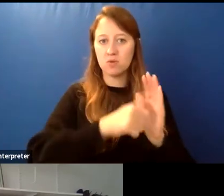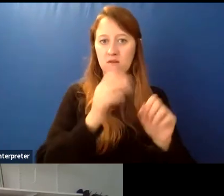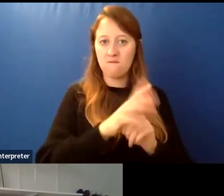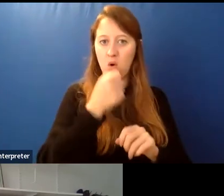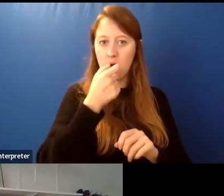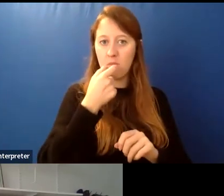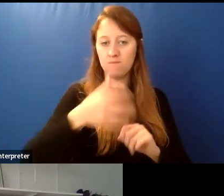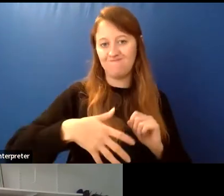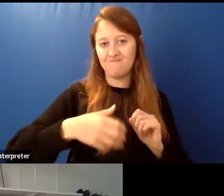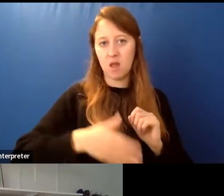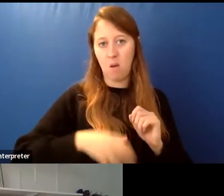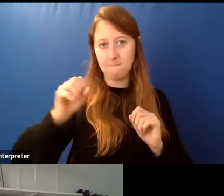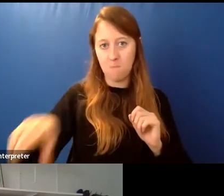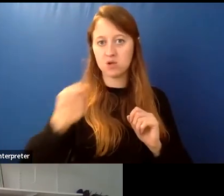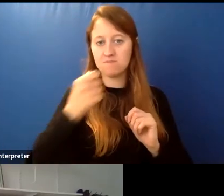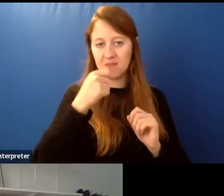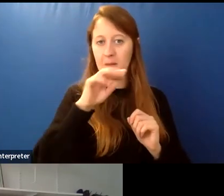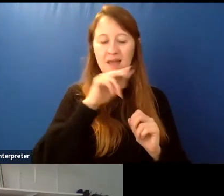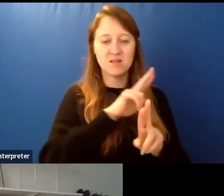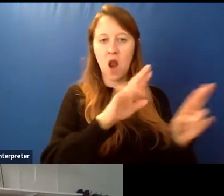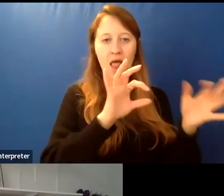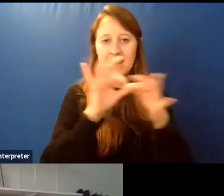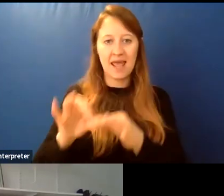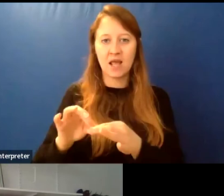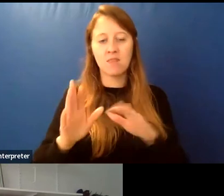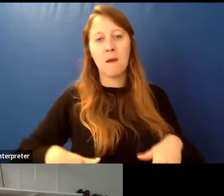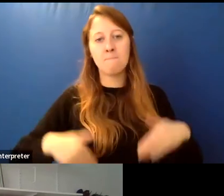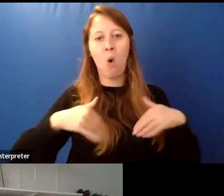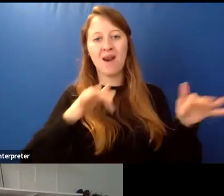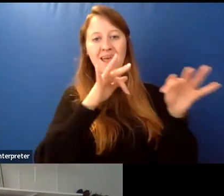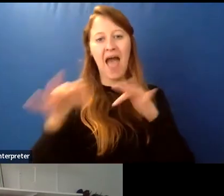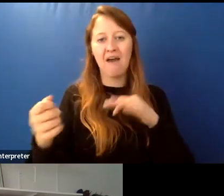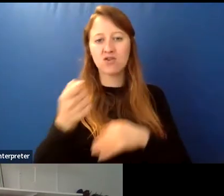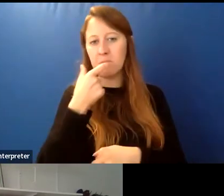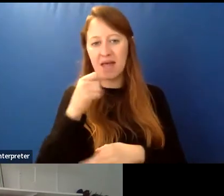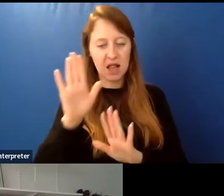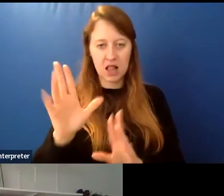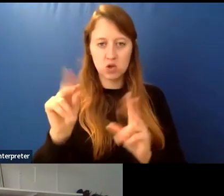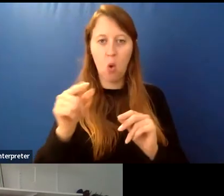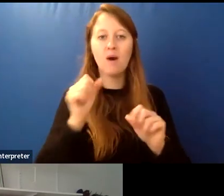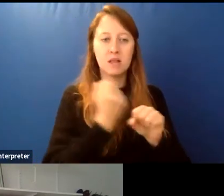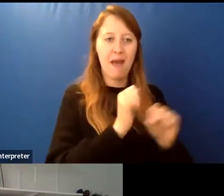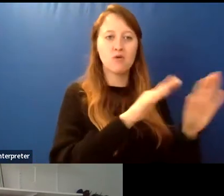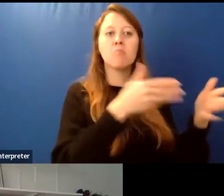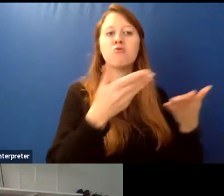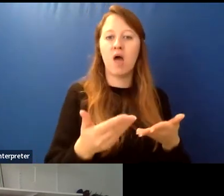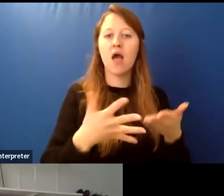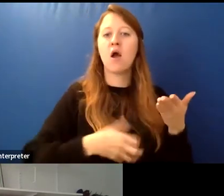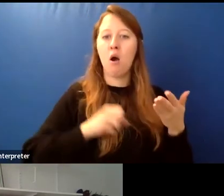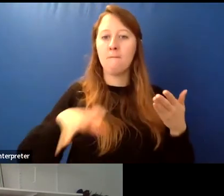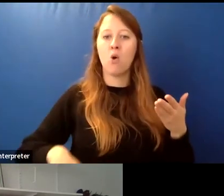So this has nothing to do with morning after pills. This is about the provision of abortion